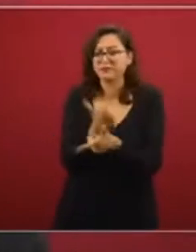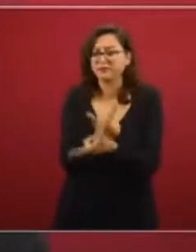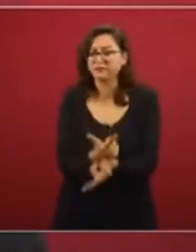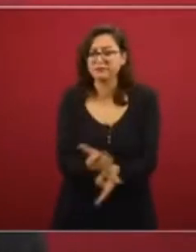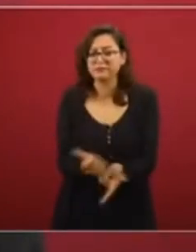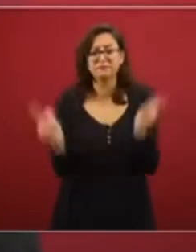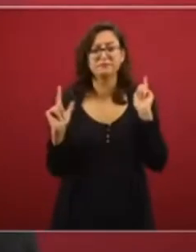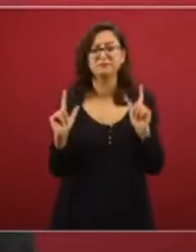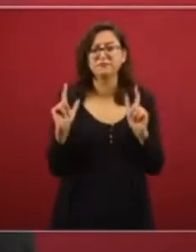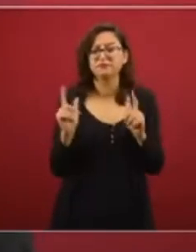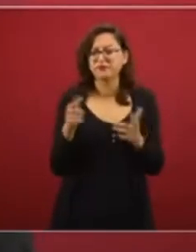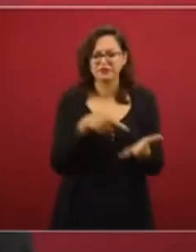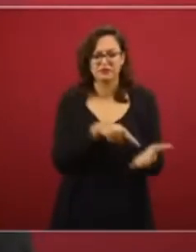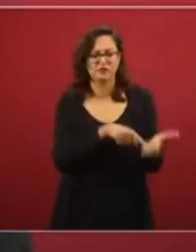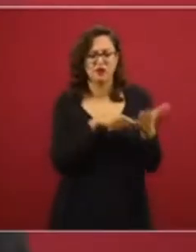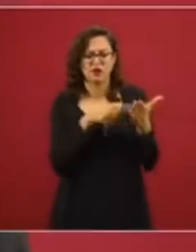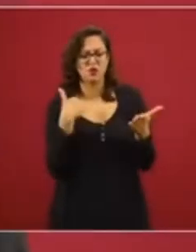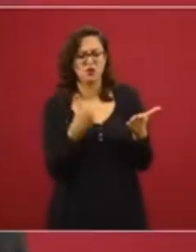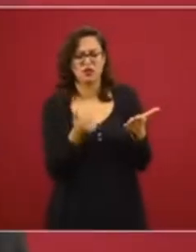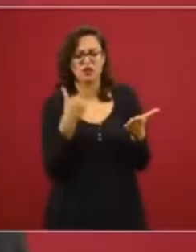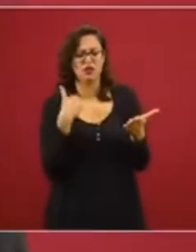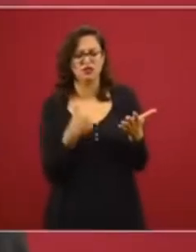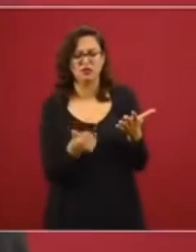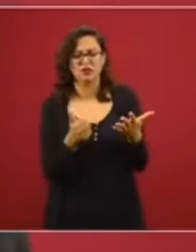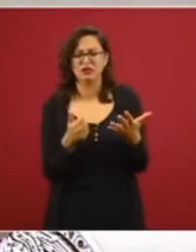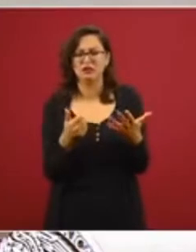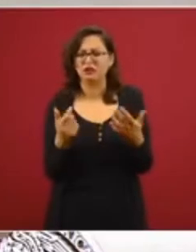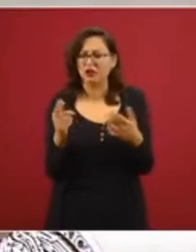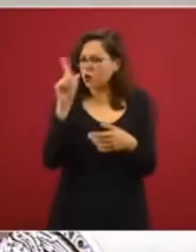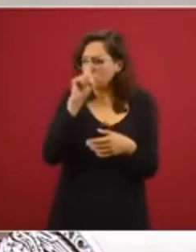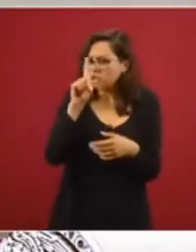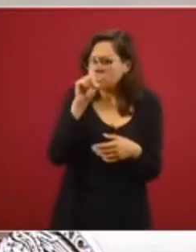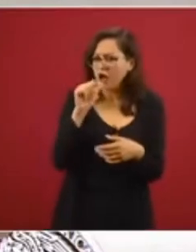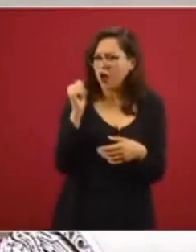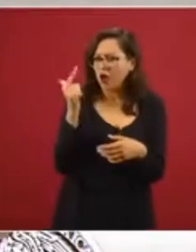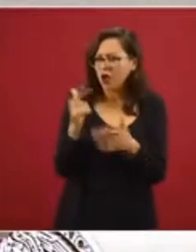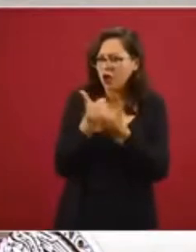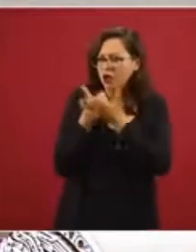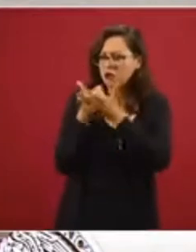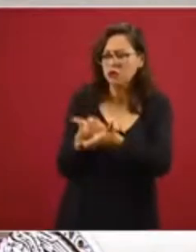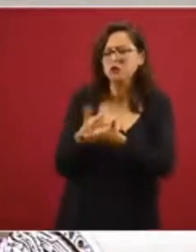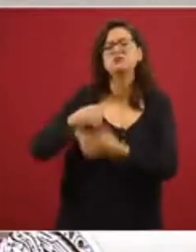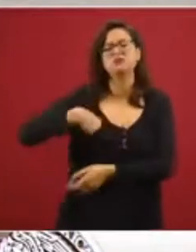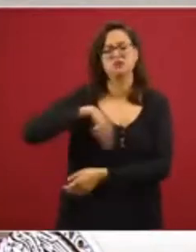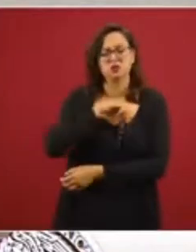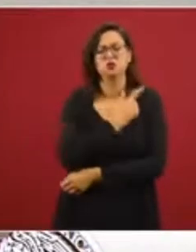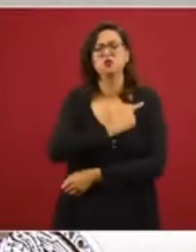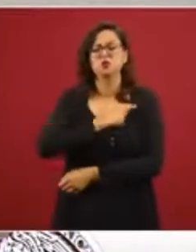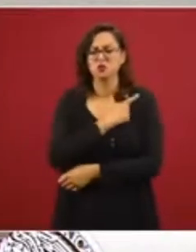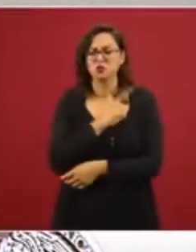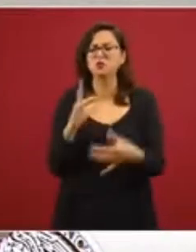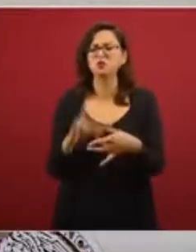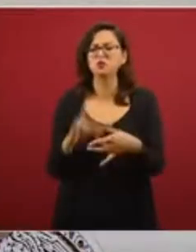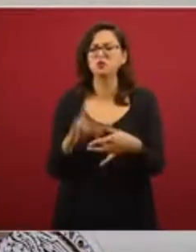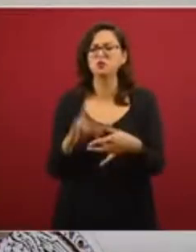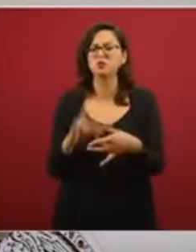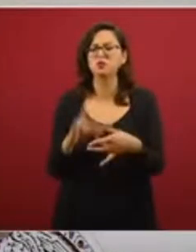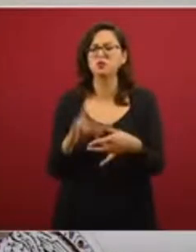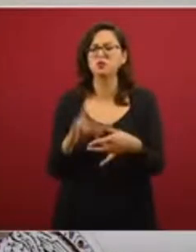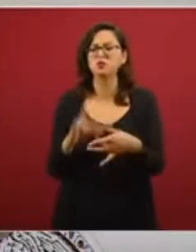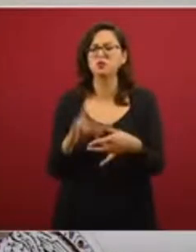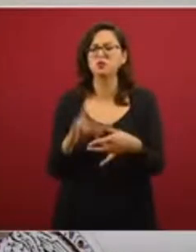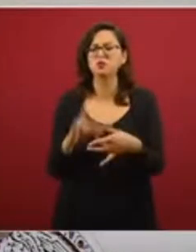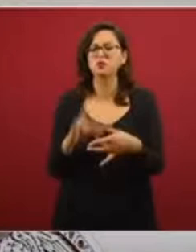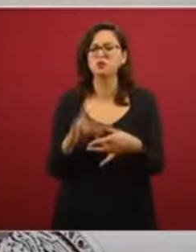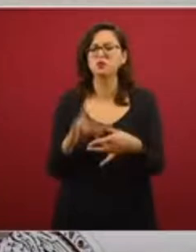necesitan asesoría sobre cómo hacerlo, algún medio de comunicación, con mucho gusto podríamos explicar cómo hacerlo. And if you had